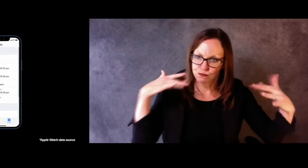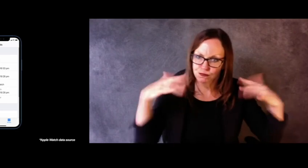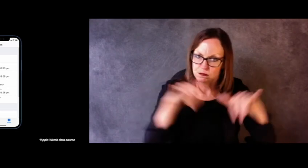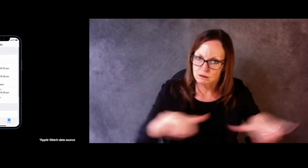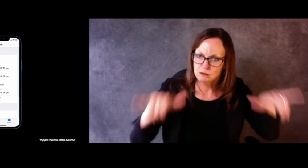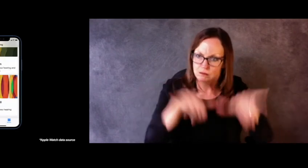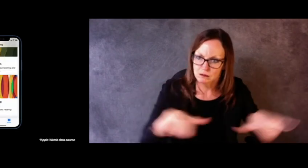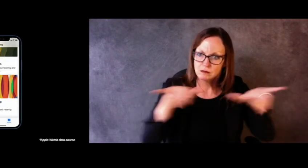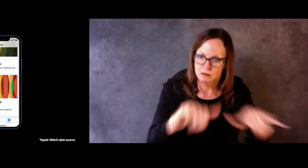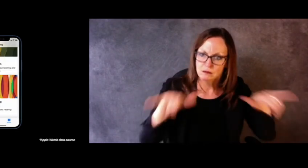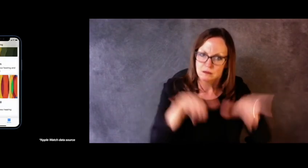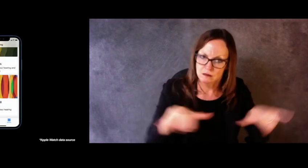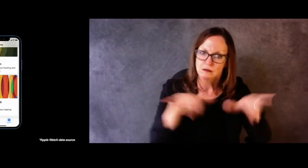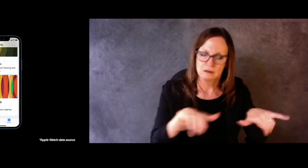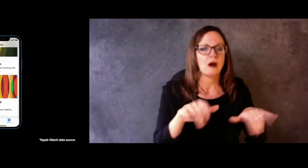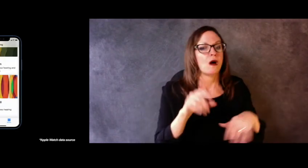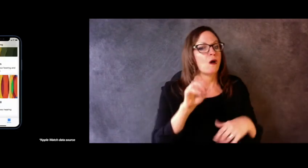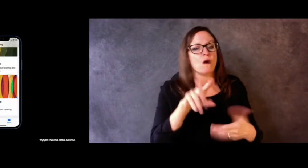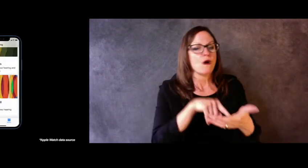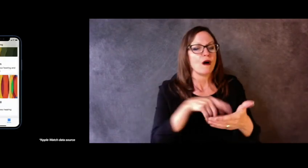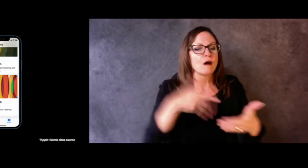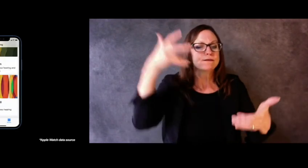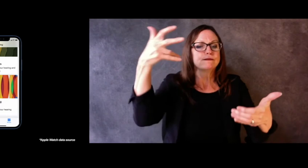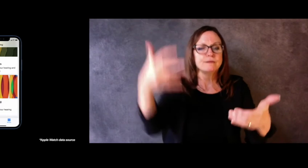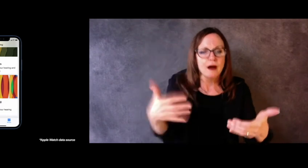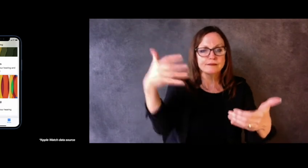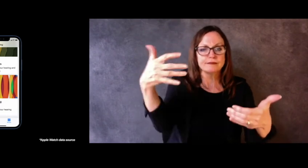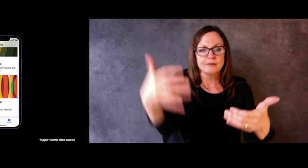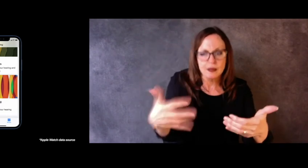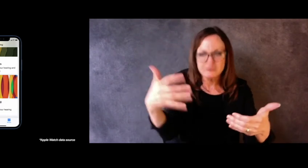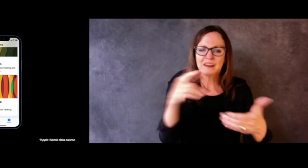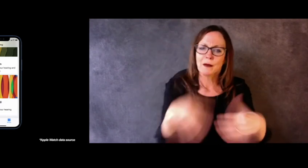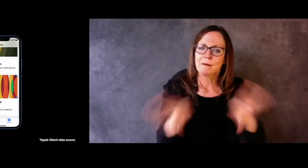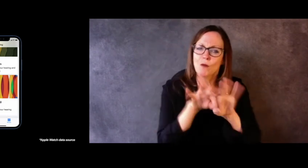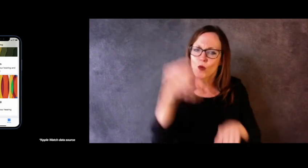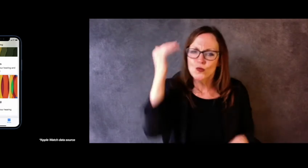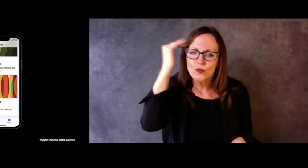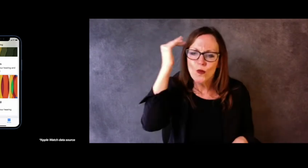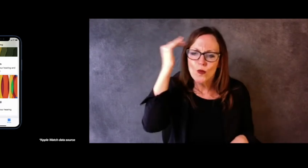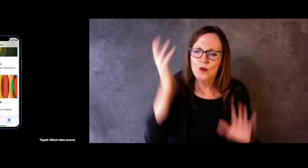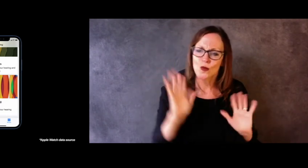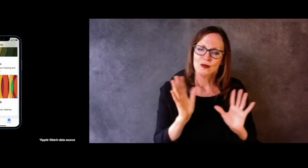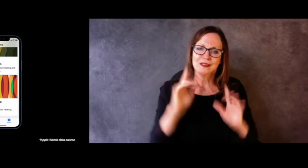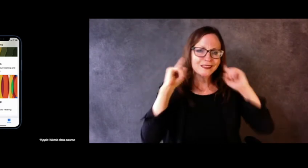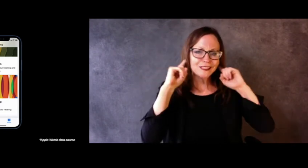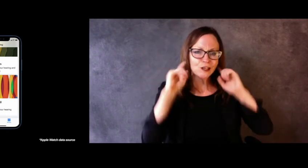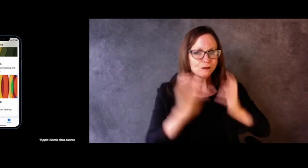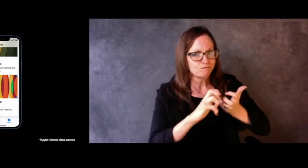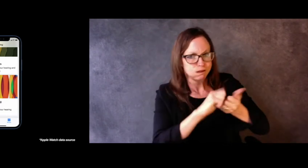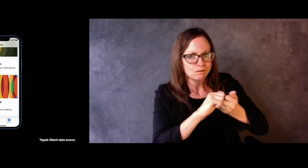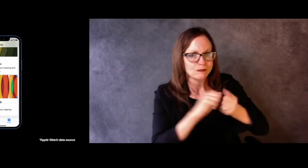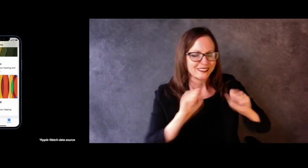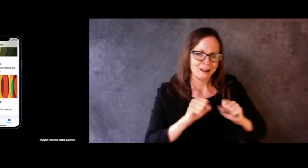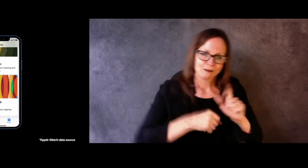basis. And finally, find further details on hearing health, understanding hearing loss, and other valuable